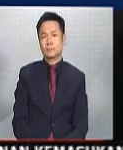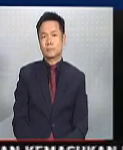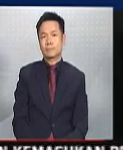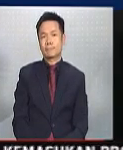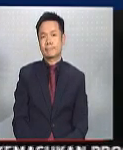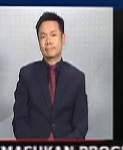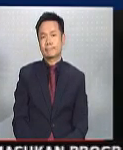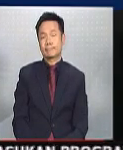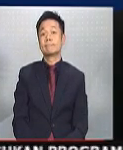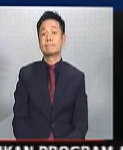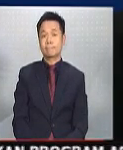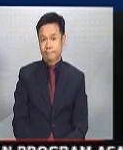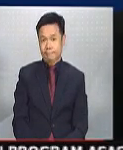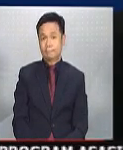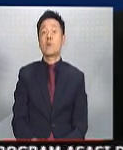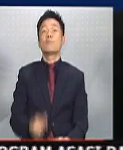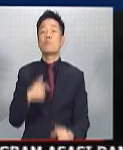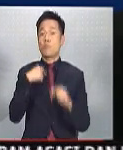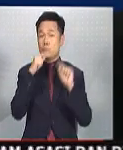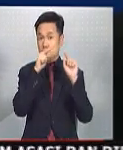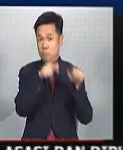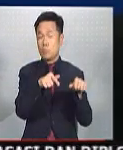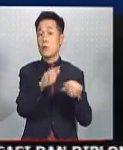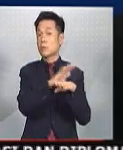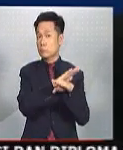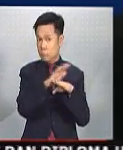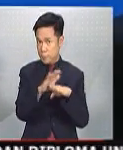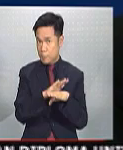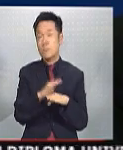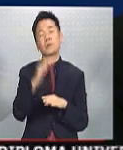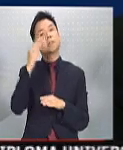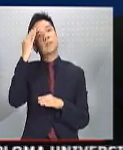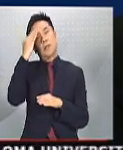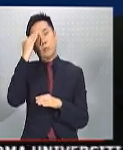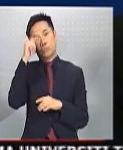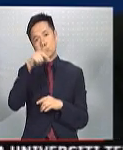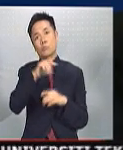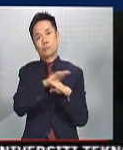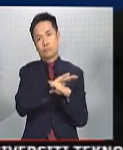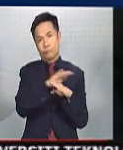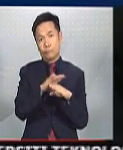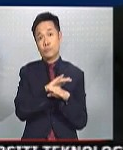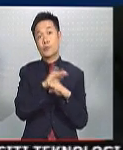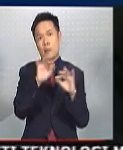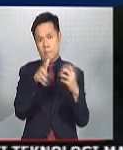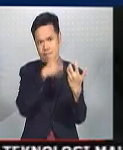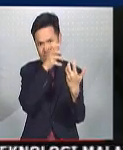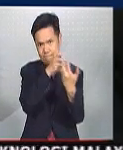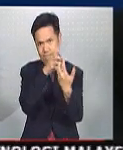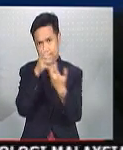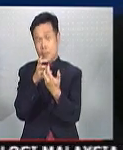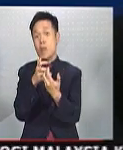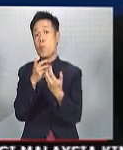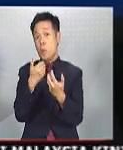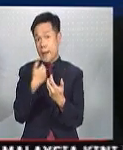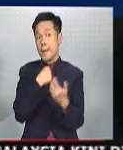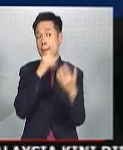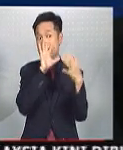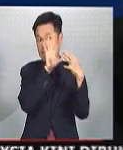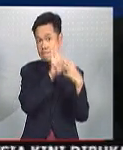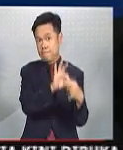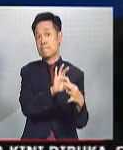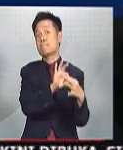We can do business in Indonesia. We are already there. We know how to do business. And we have a good partner. We're working with Astra, which